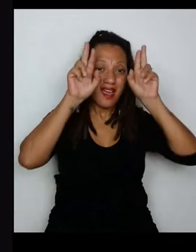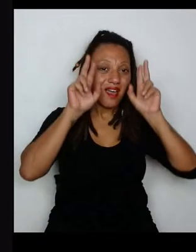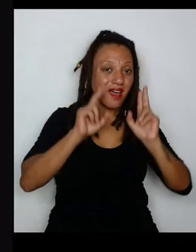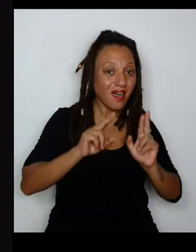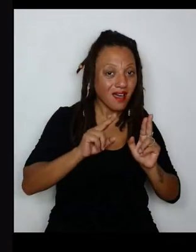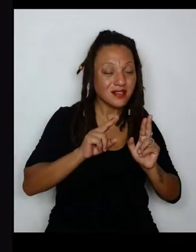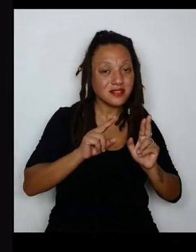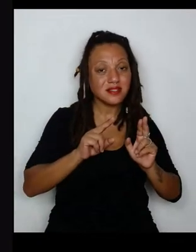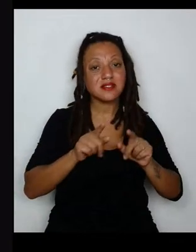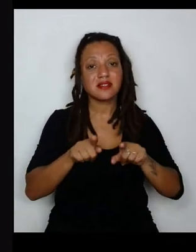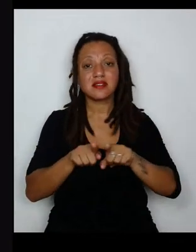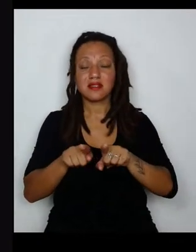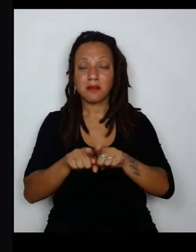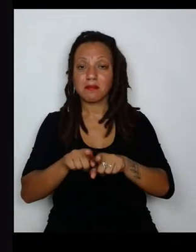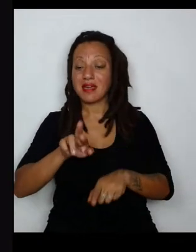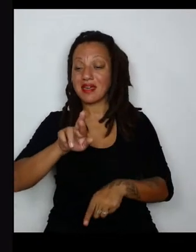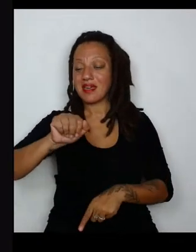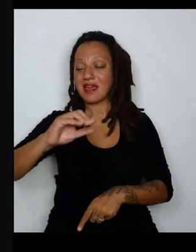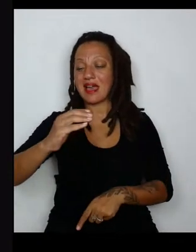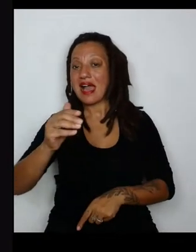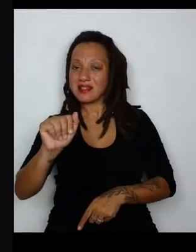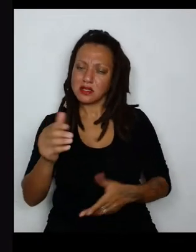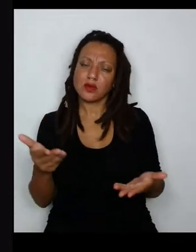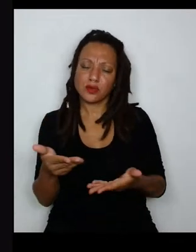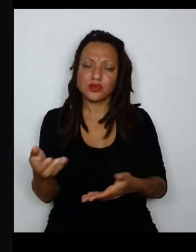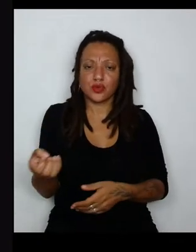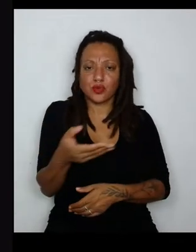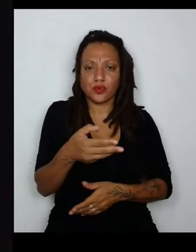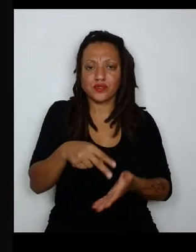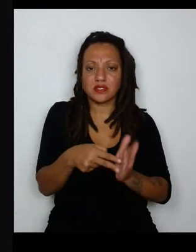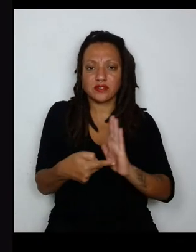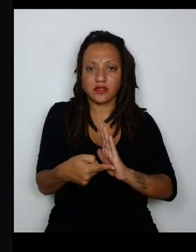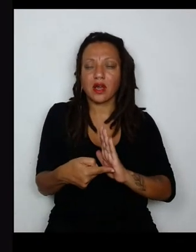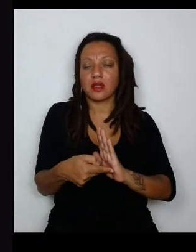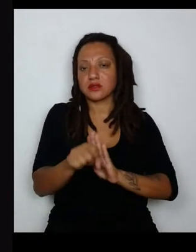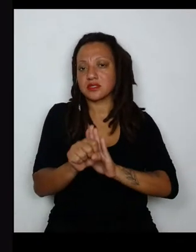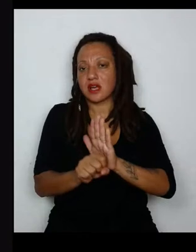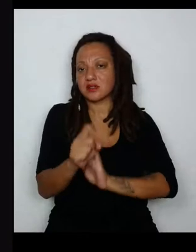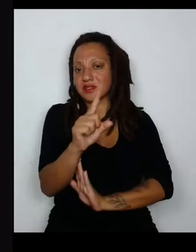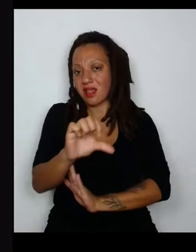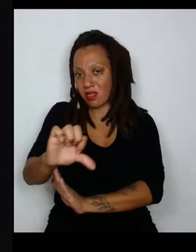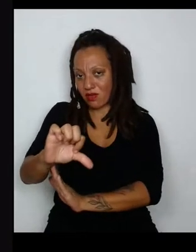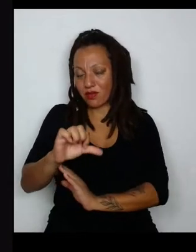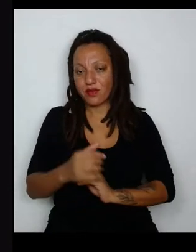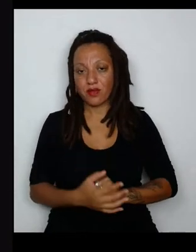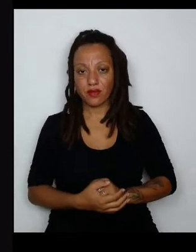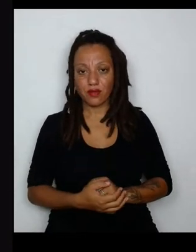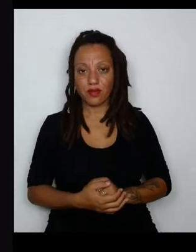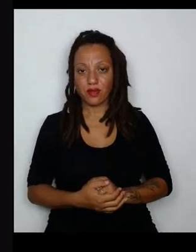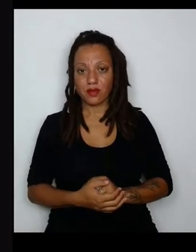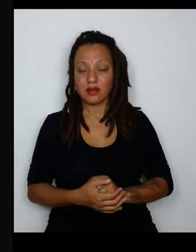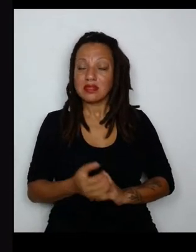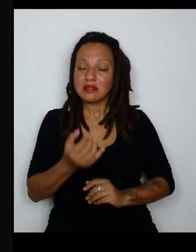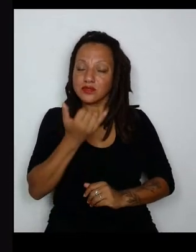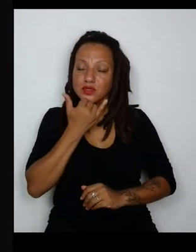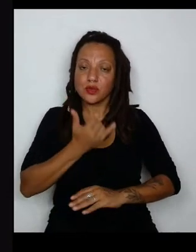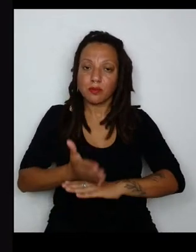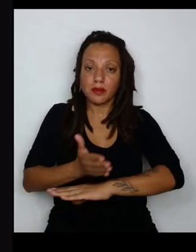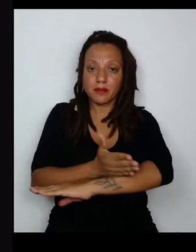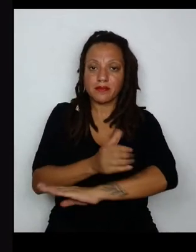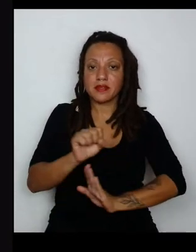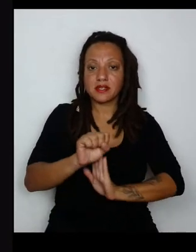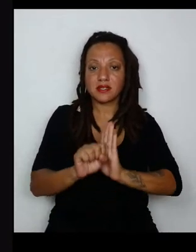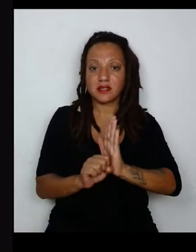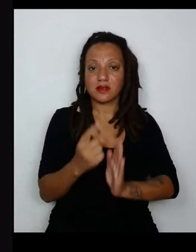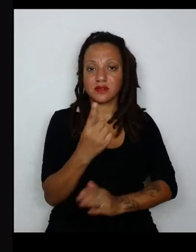meeting its modern meaning in the 18th century the equivalence established between the